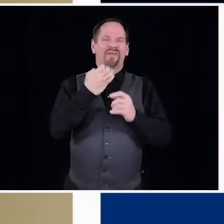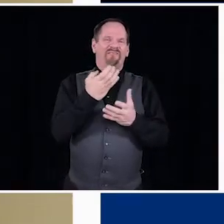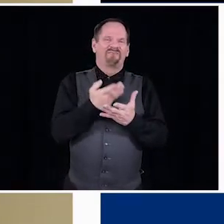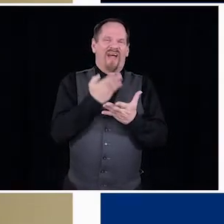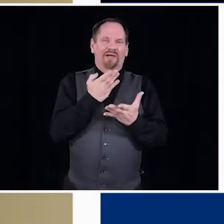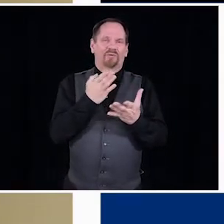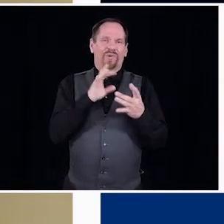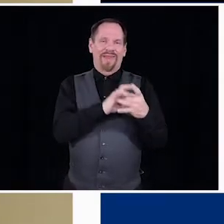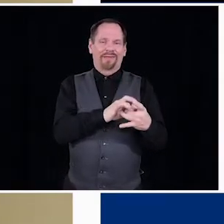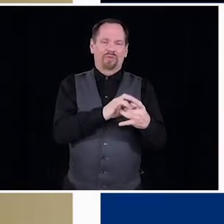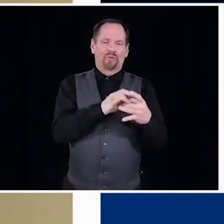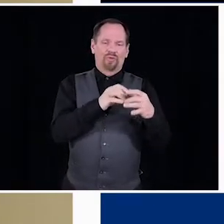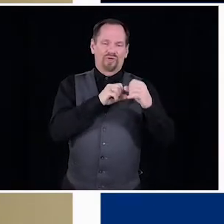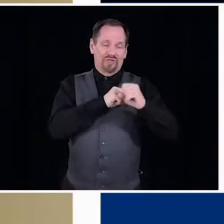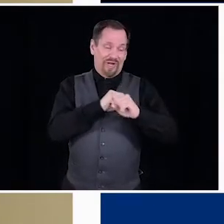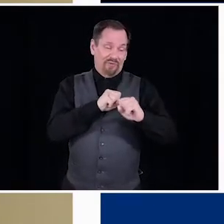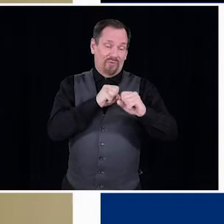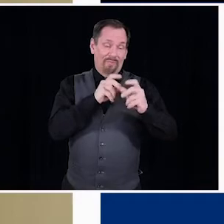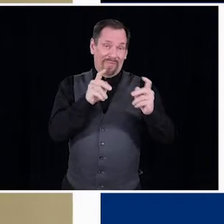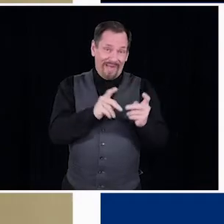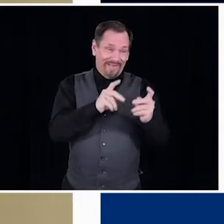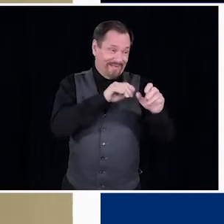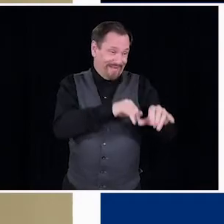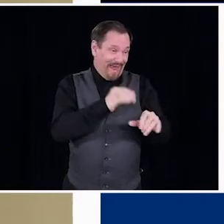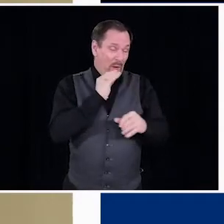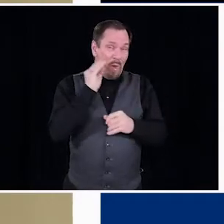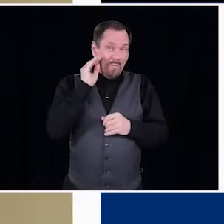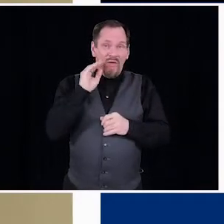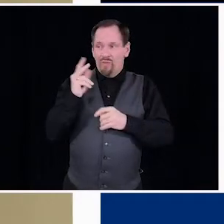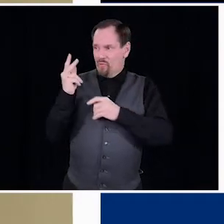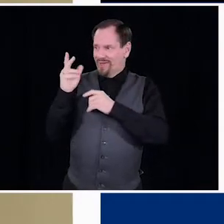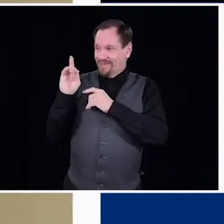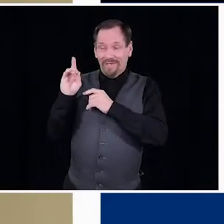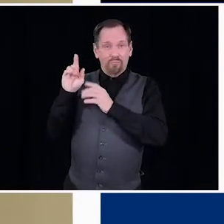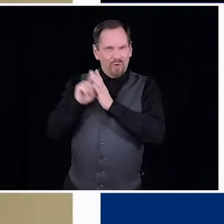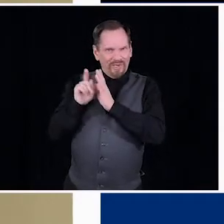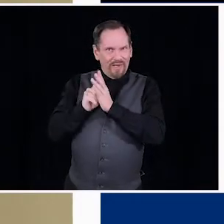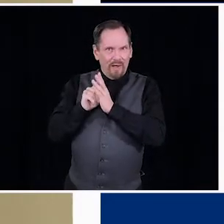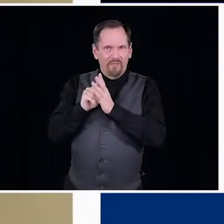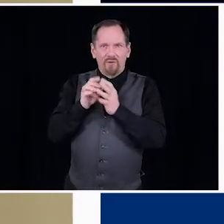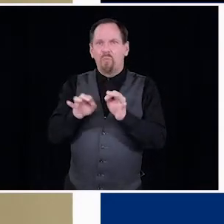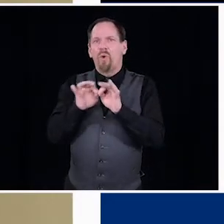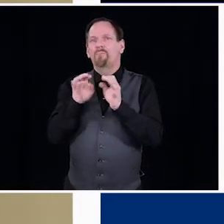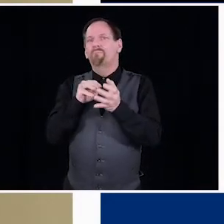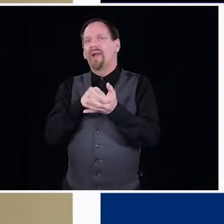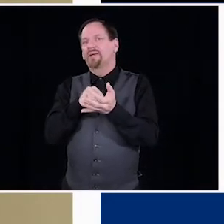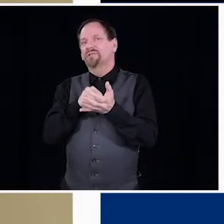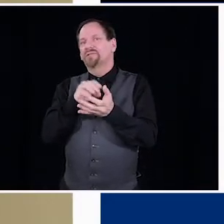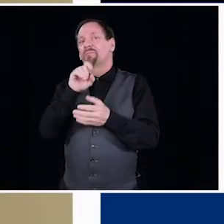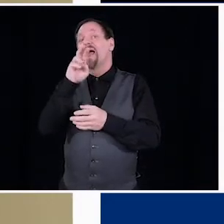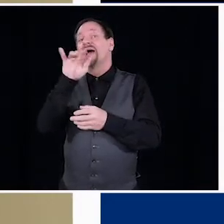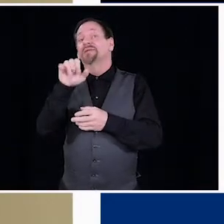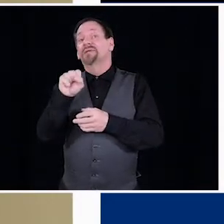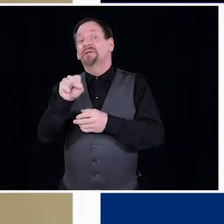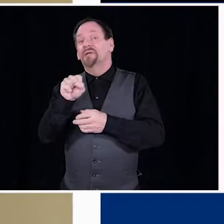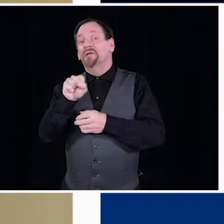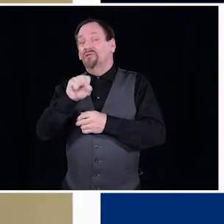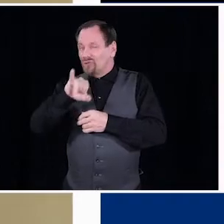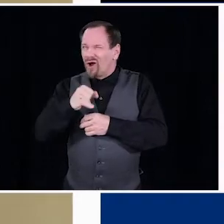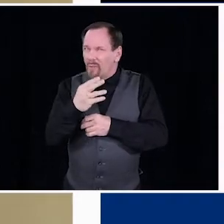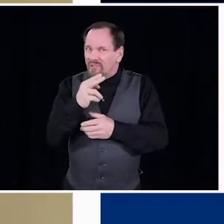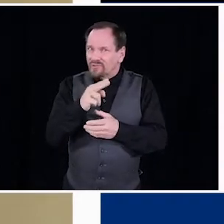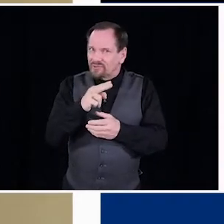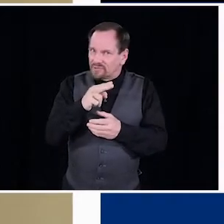in place, to 3D printing of critical medical supplies, the Hopkins engineering community is helping to shape